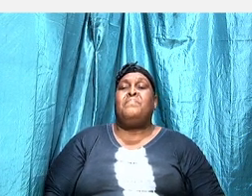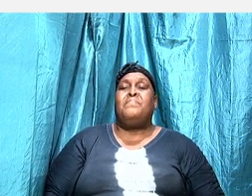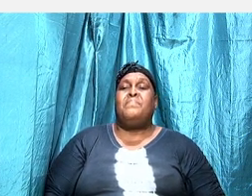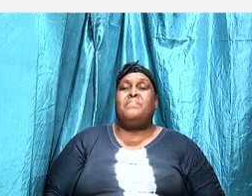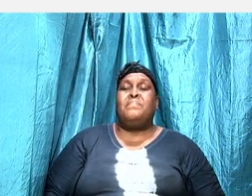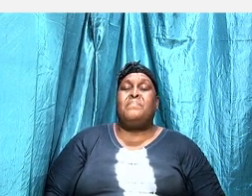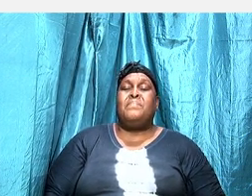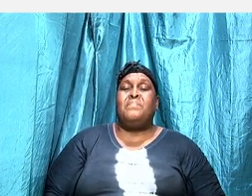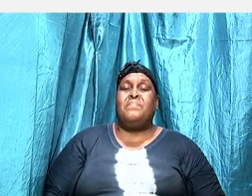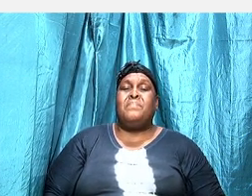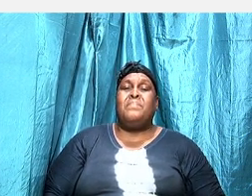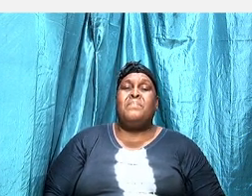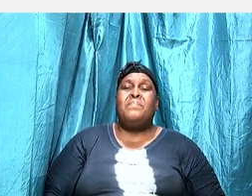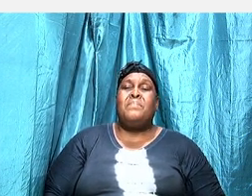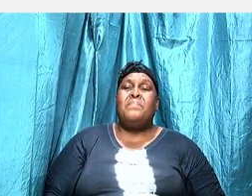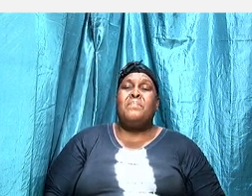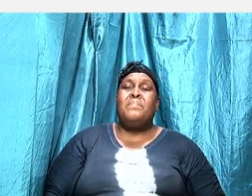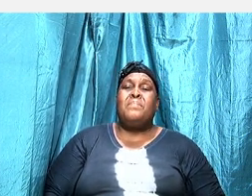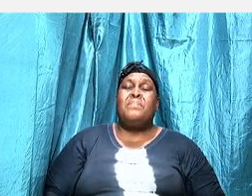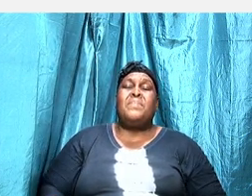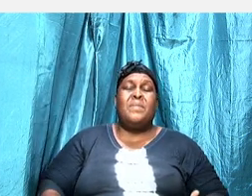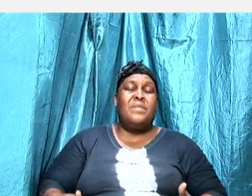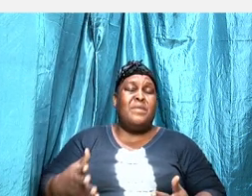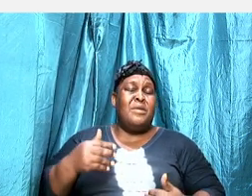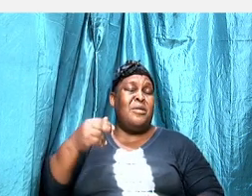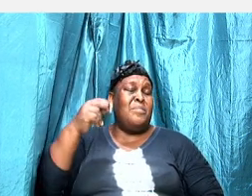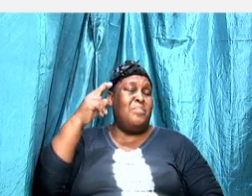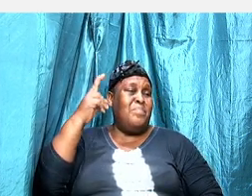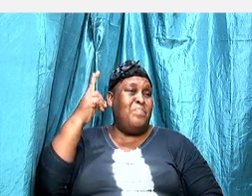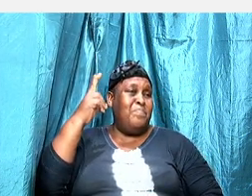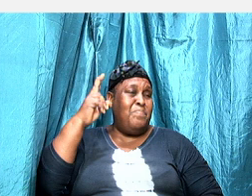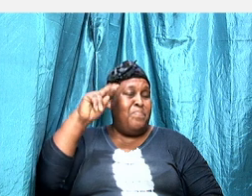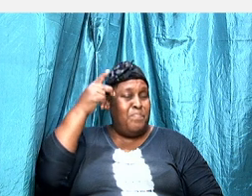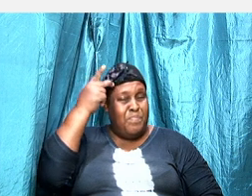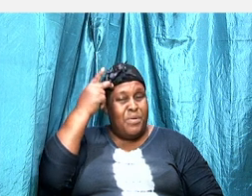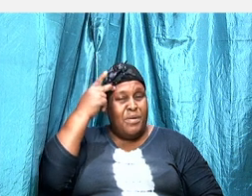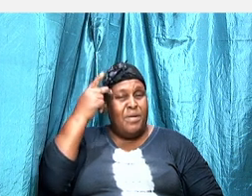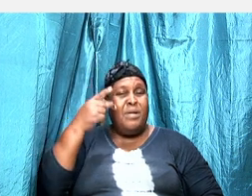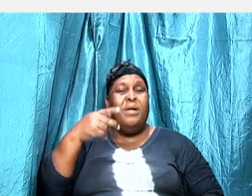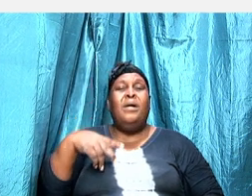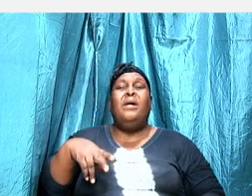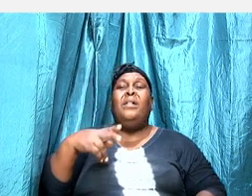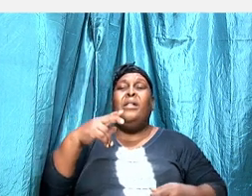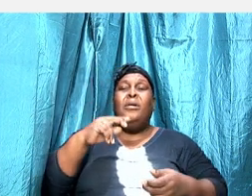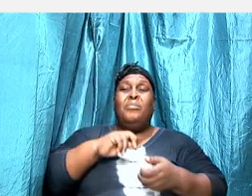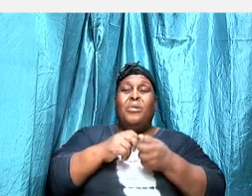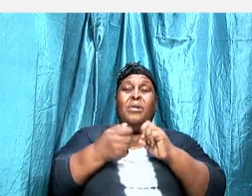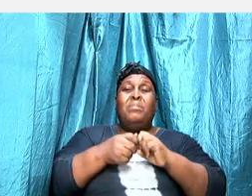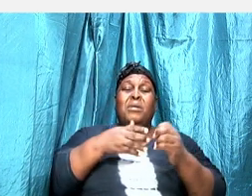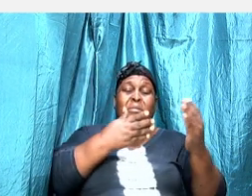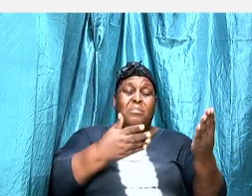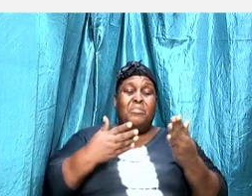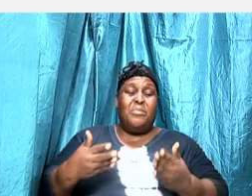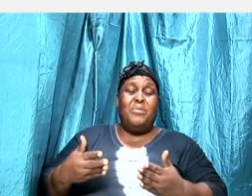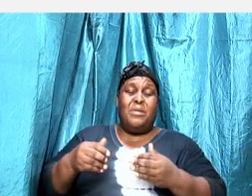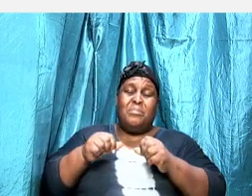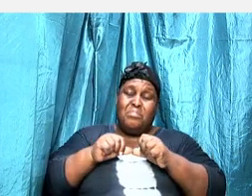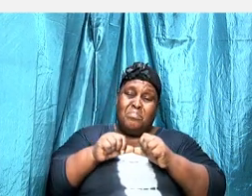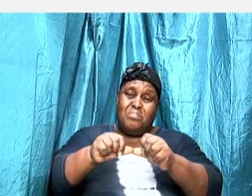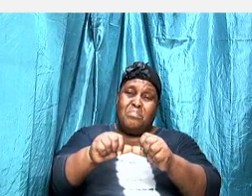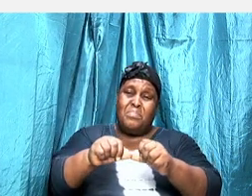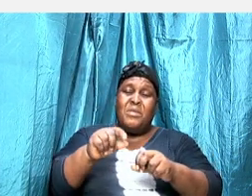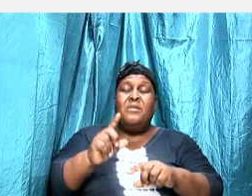in tribulation. Here Paul underscored that tribulation brings endurance, which then brings